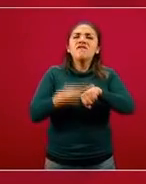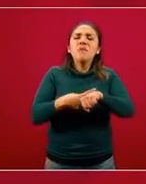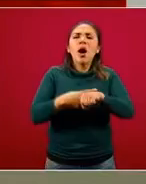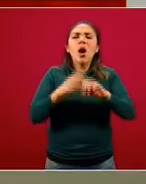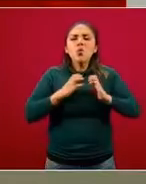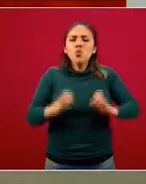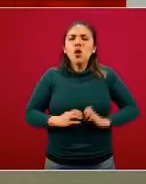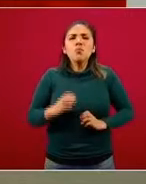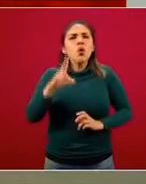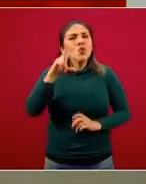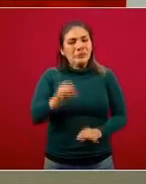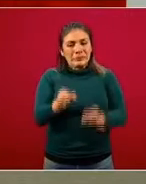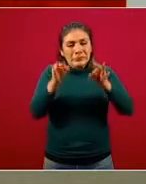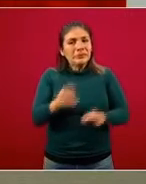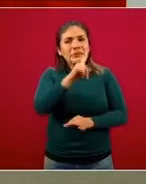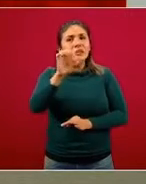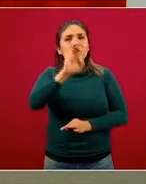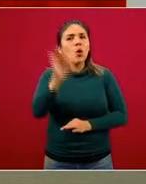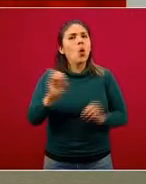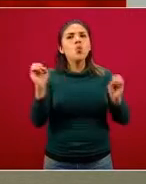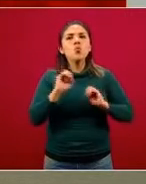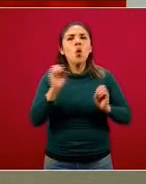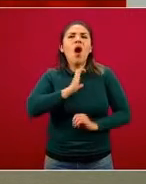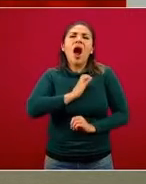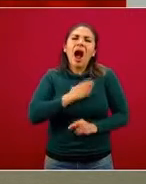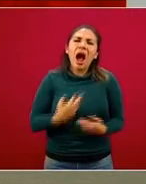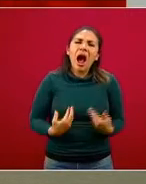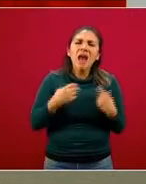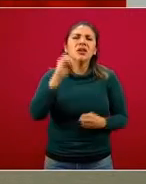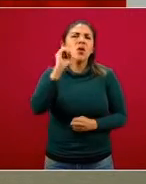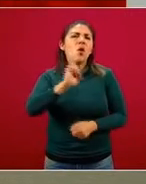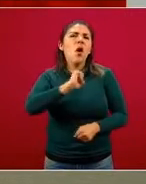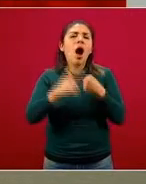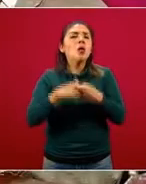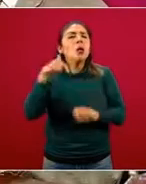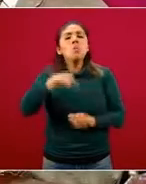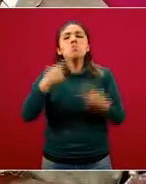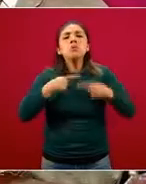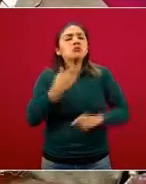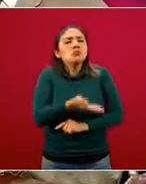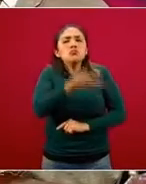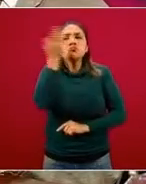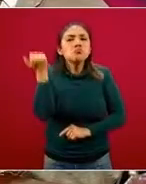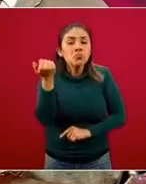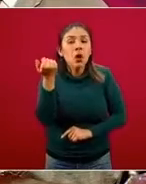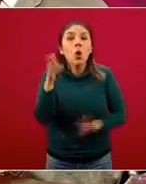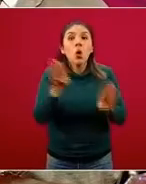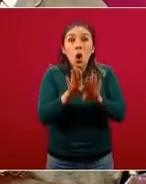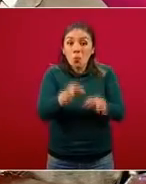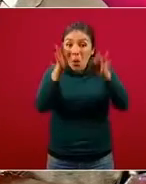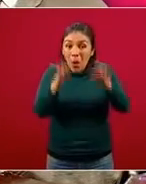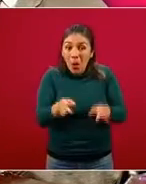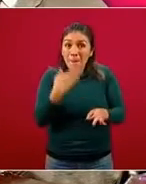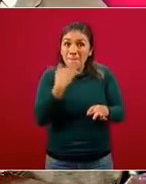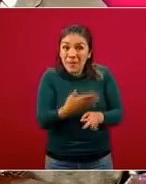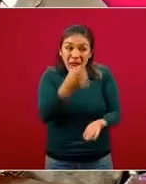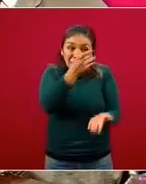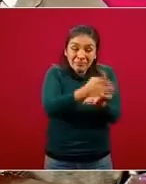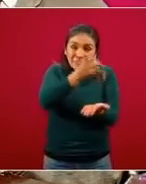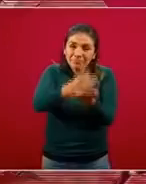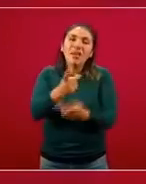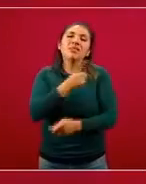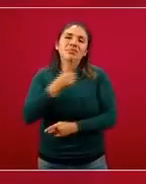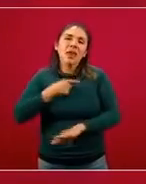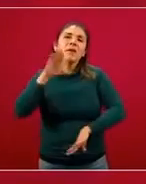immunodeficiency, or perhaps that was from some sort of treatment that they were under and that they hadn't identified that. So to give you that information,